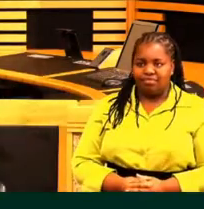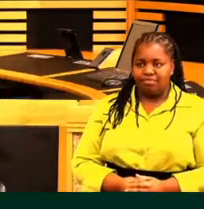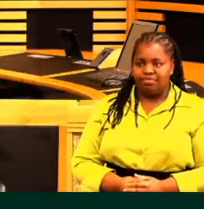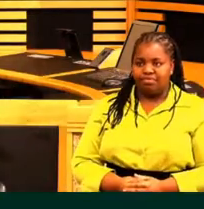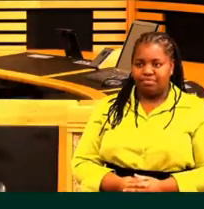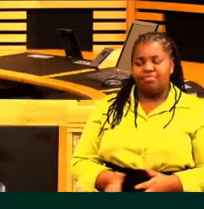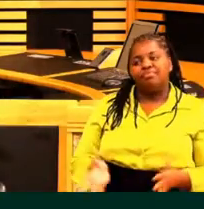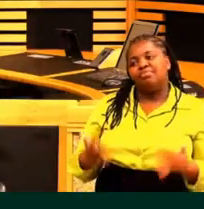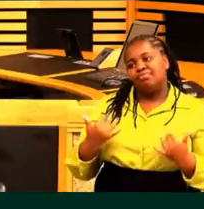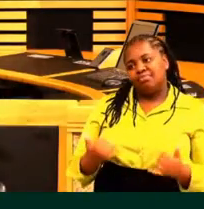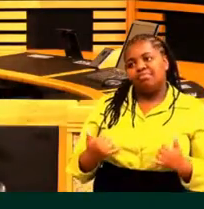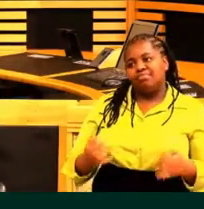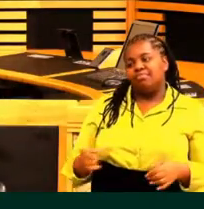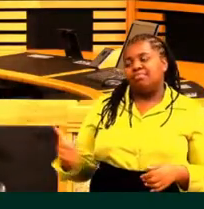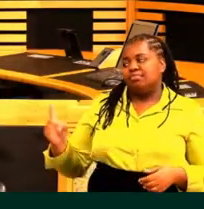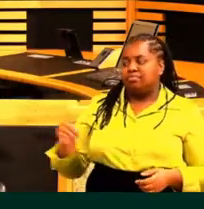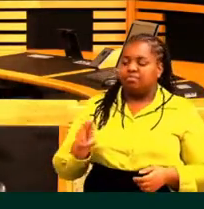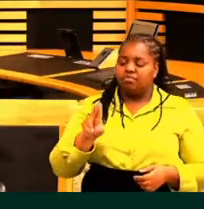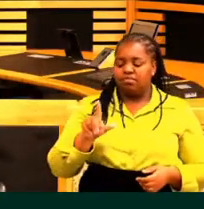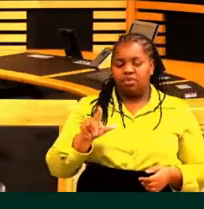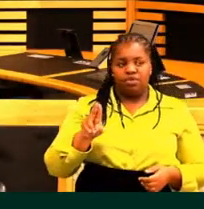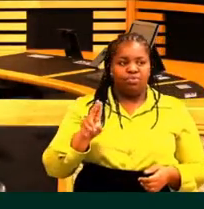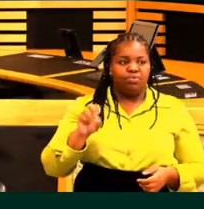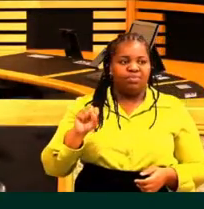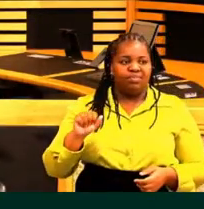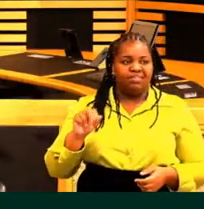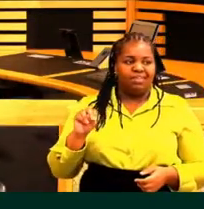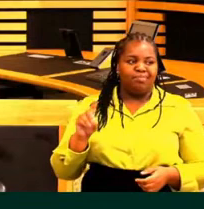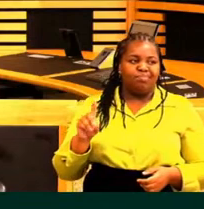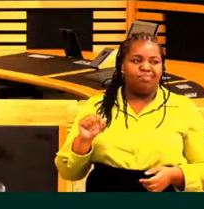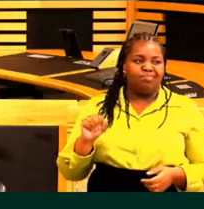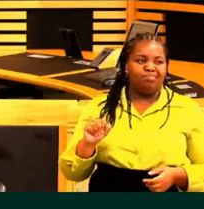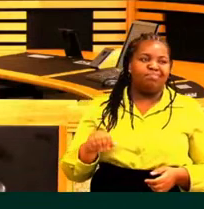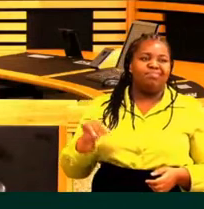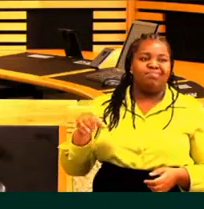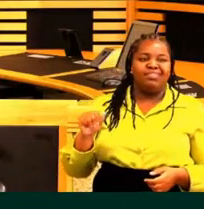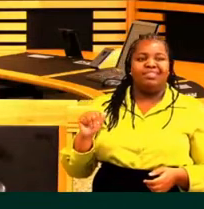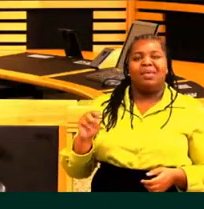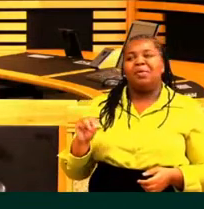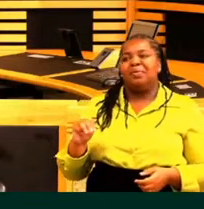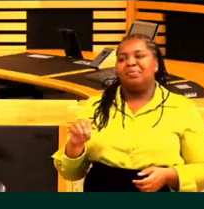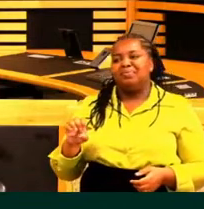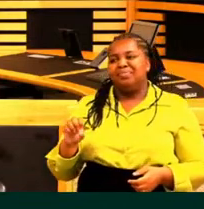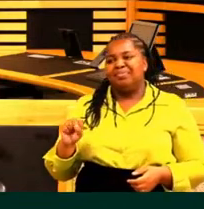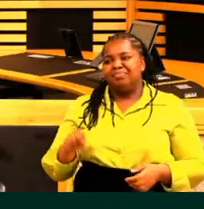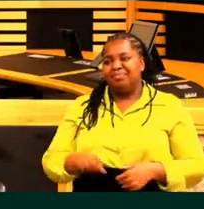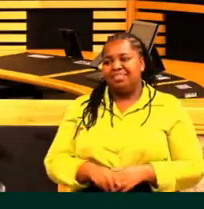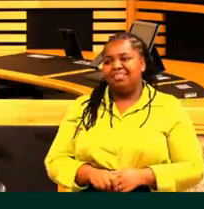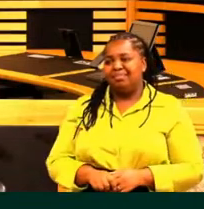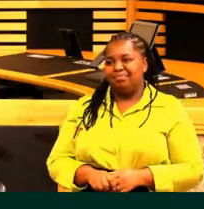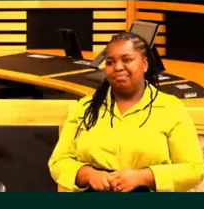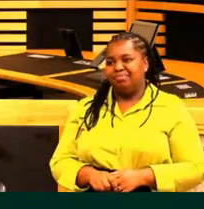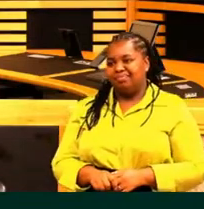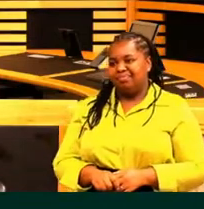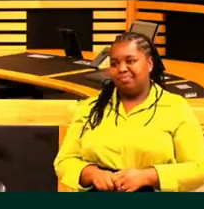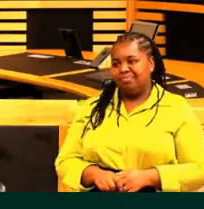on our represented James the time speaker honorable premiere